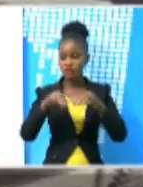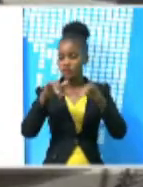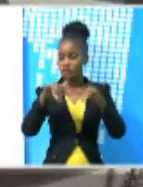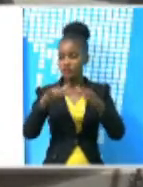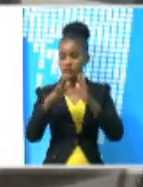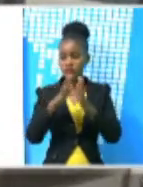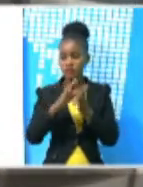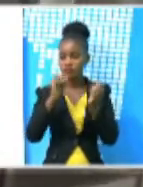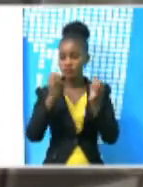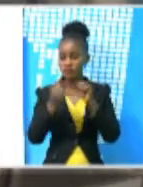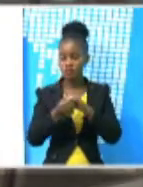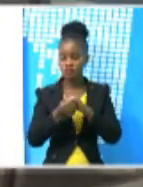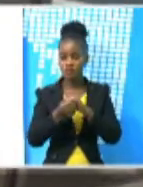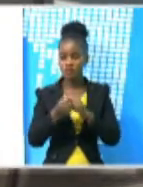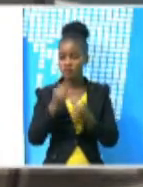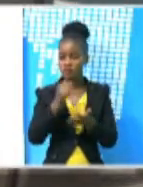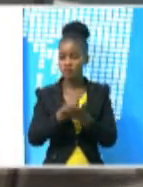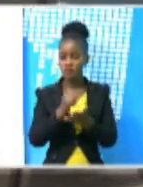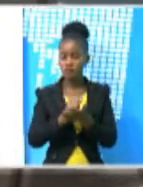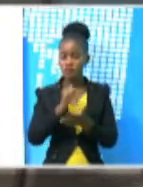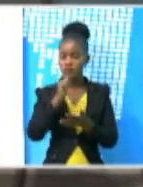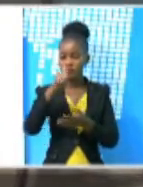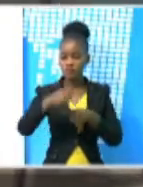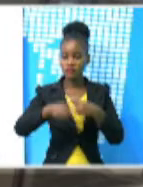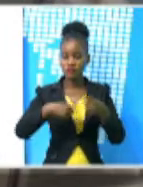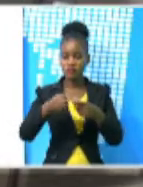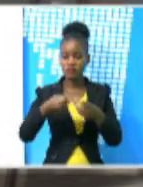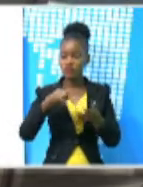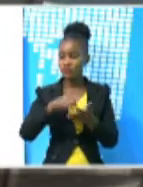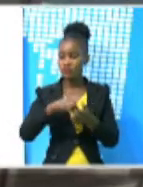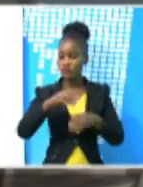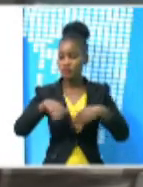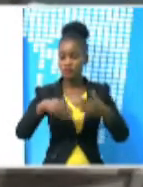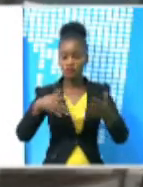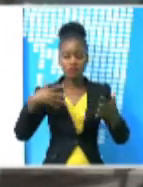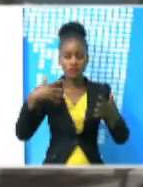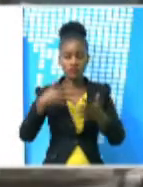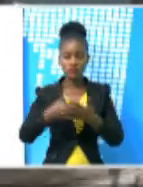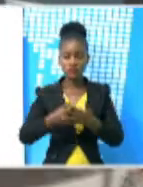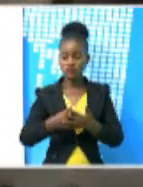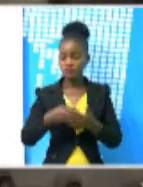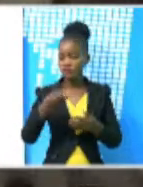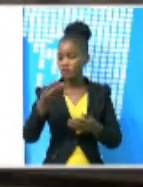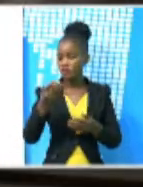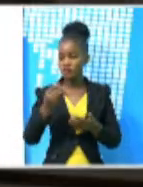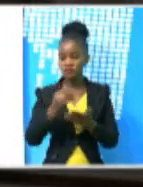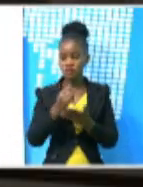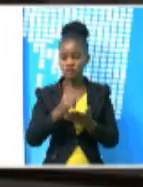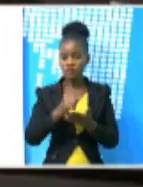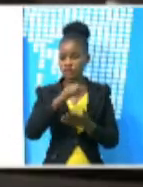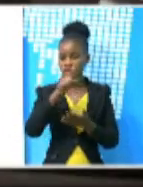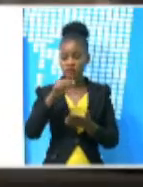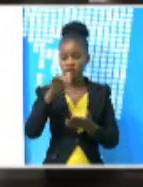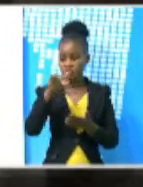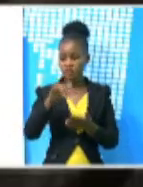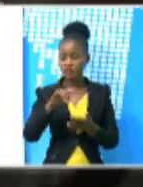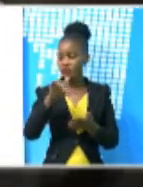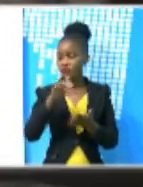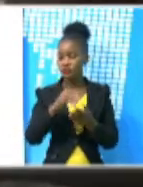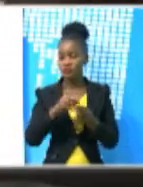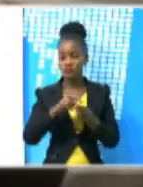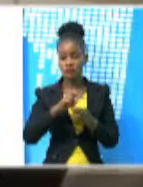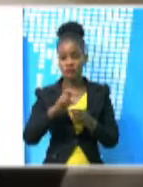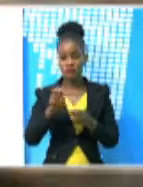Charles Stanley states. The bank is forced to continue raising interest rates since price momentum is constantly exceeding